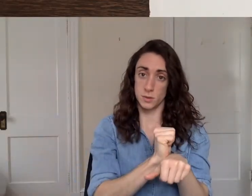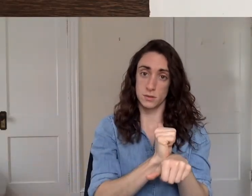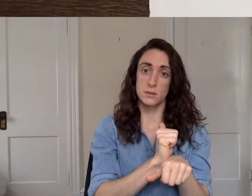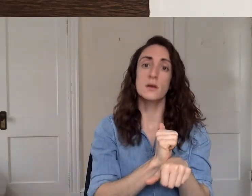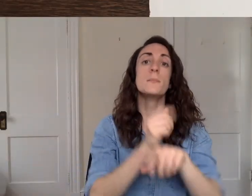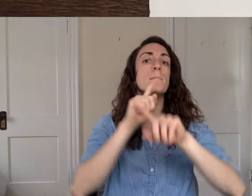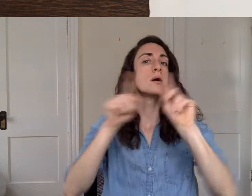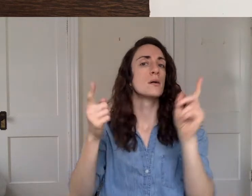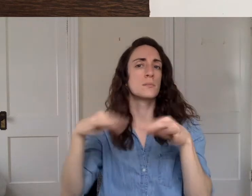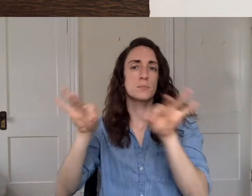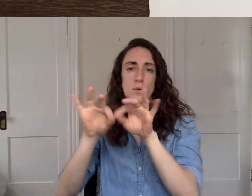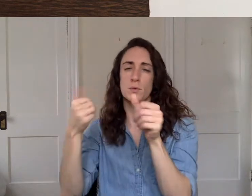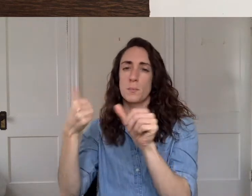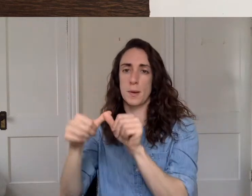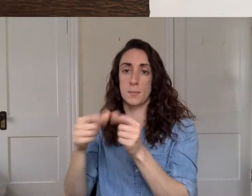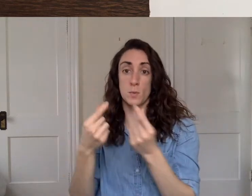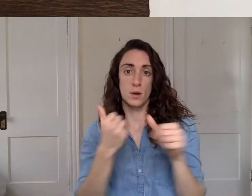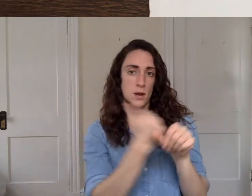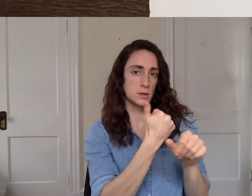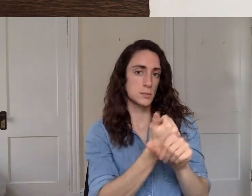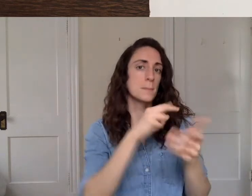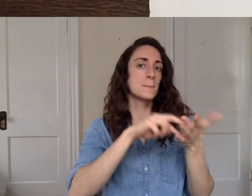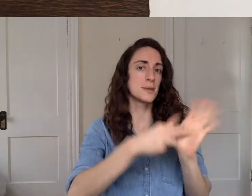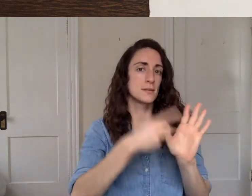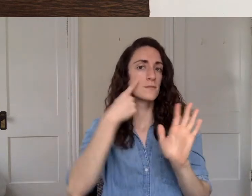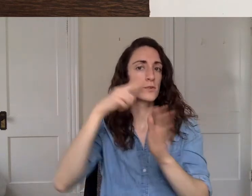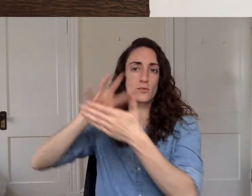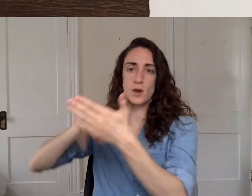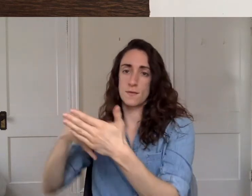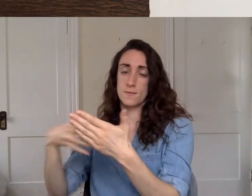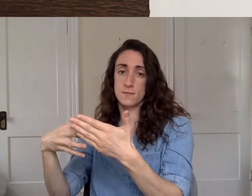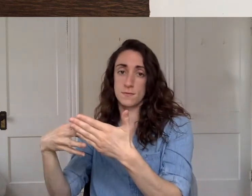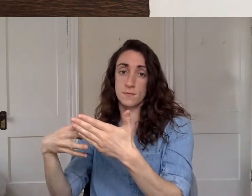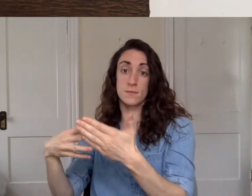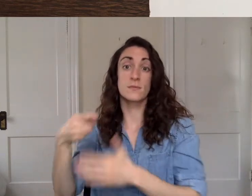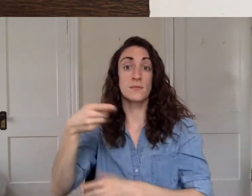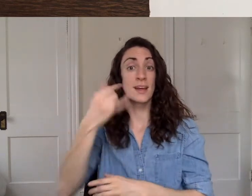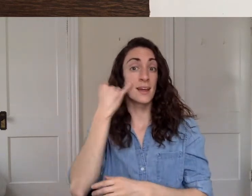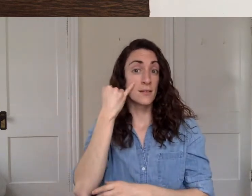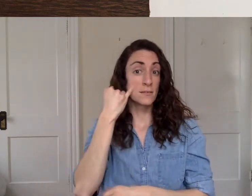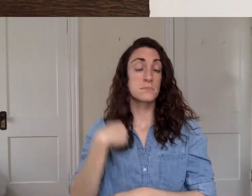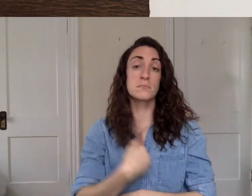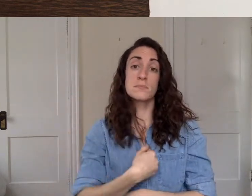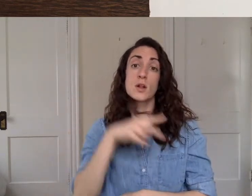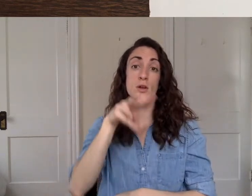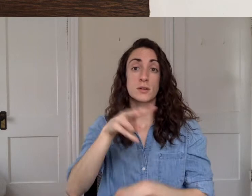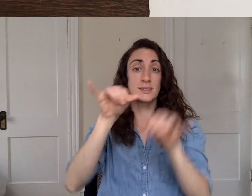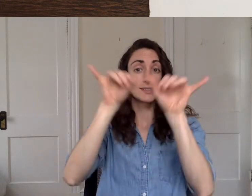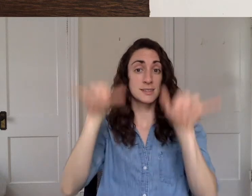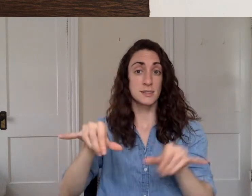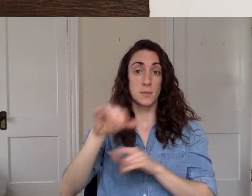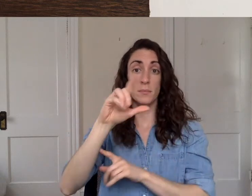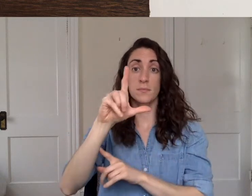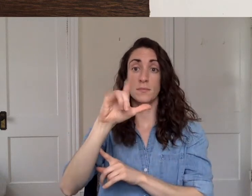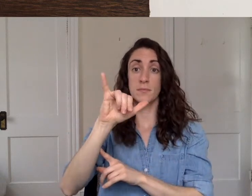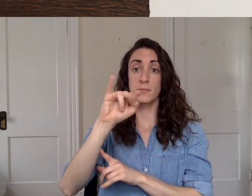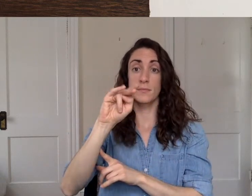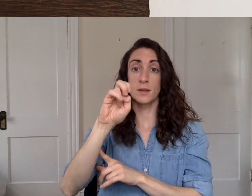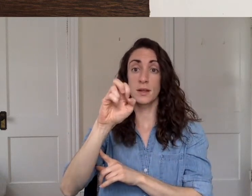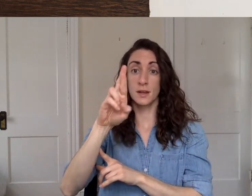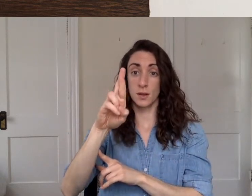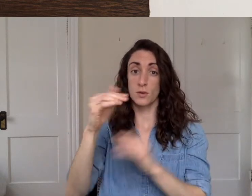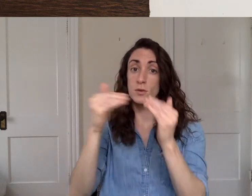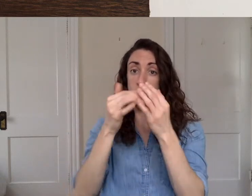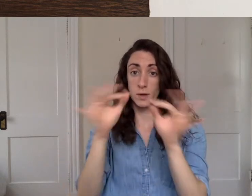This video is going to focus on algebra, but it's also important to remember the connection that this algebra has to the graphical representation. So if we look at a